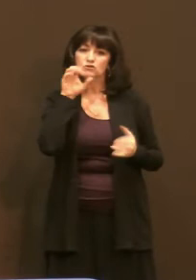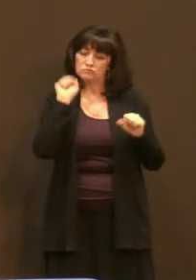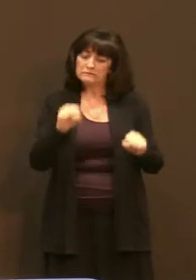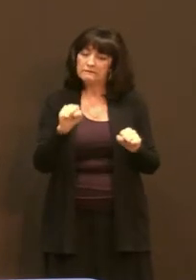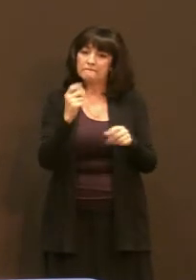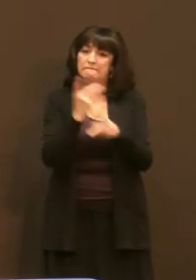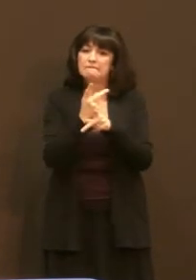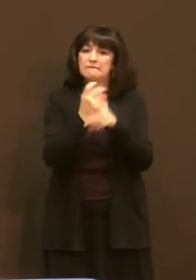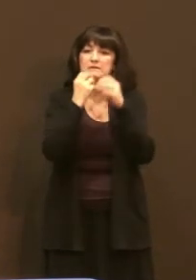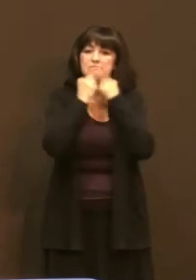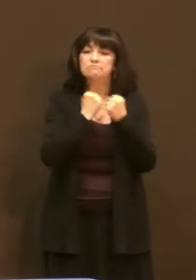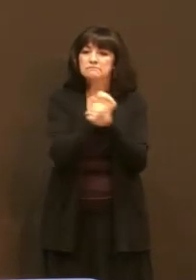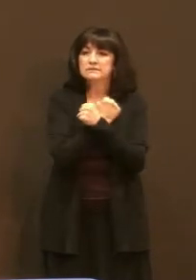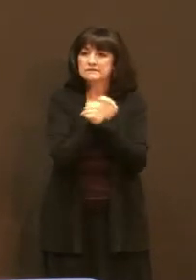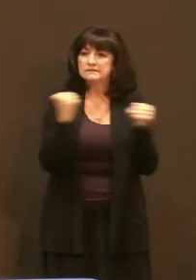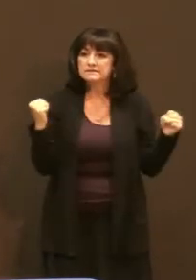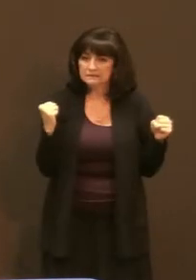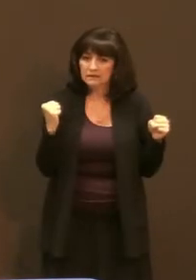age of the